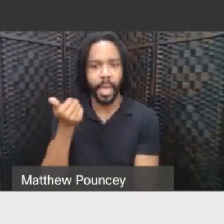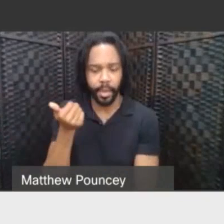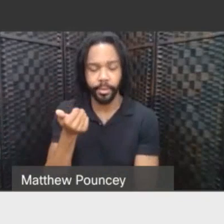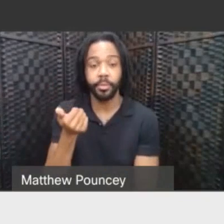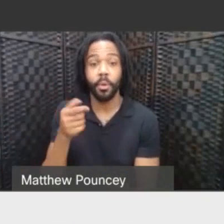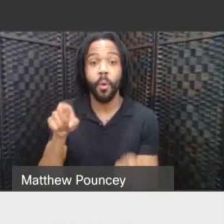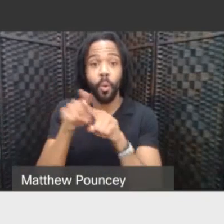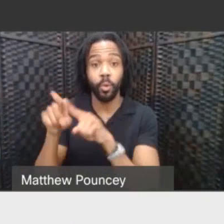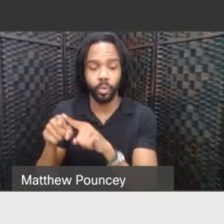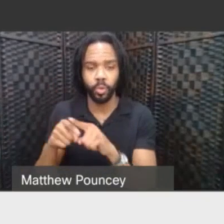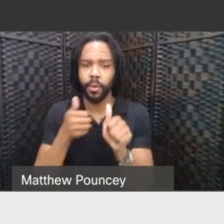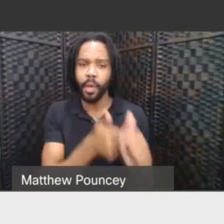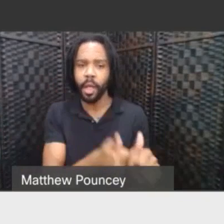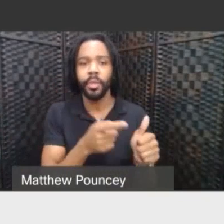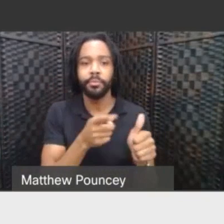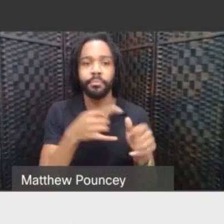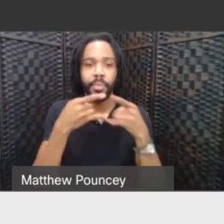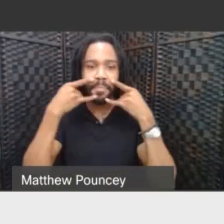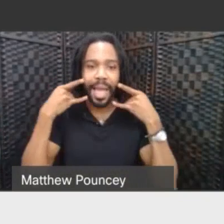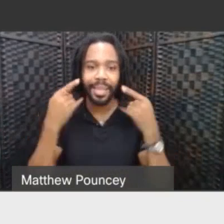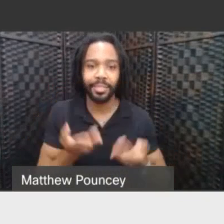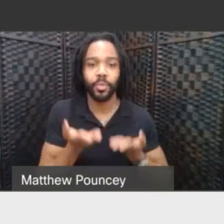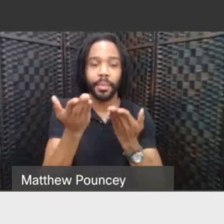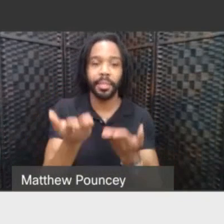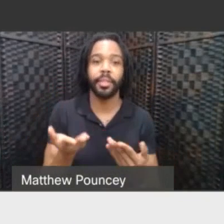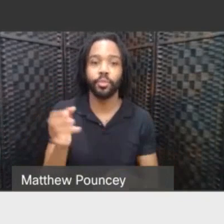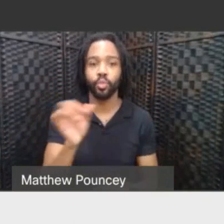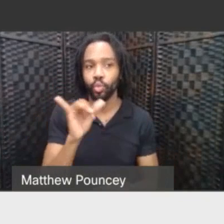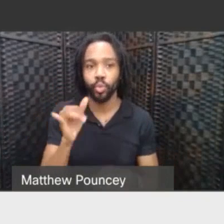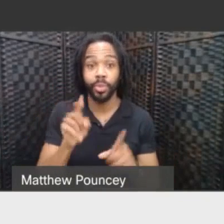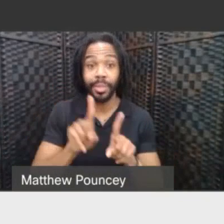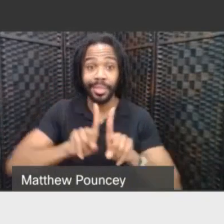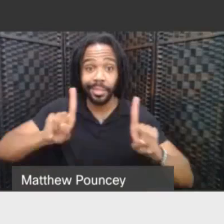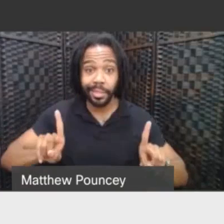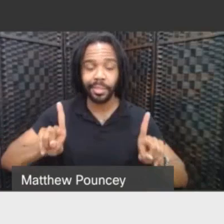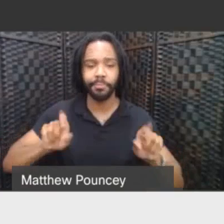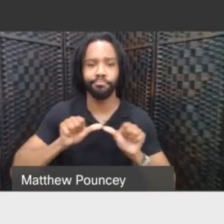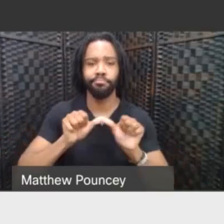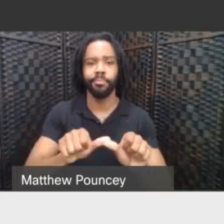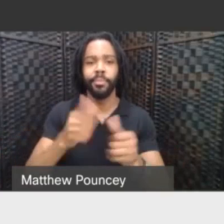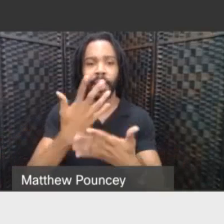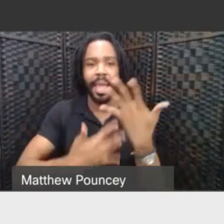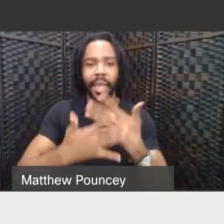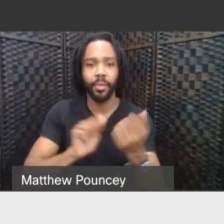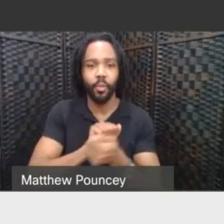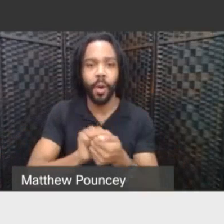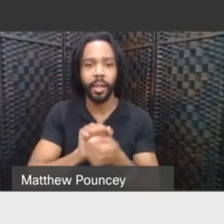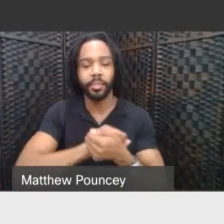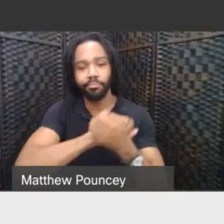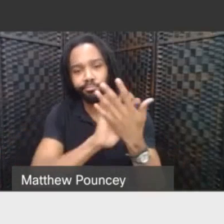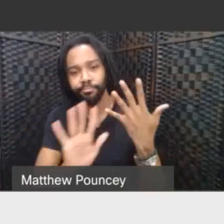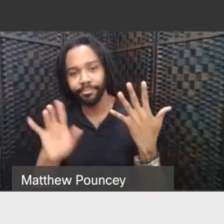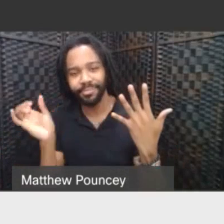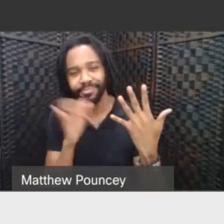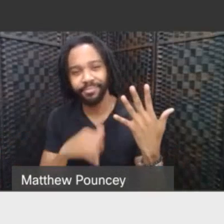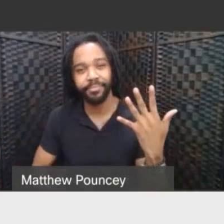the masking recommendations, distance, continuing to wash hands, etc.